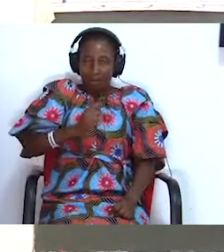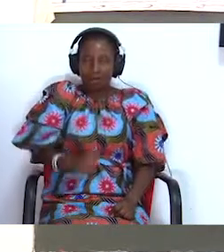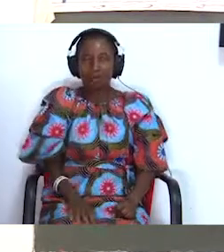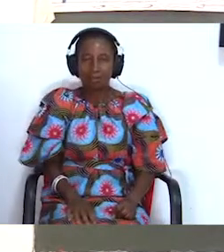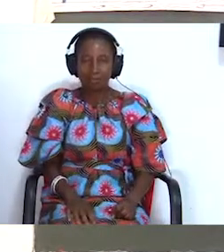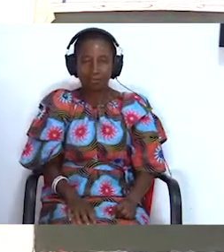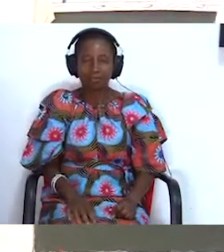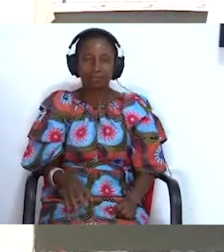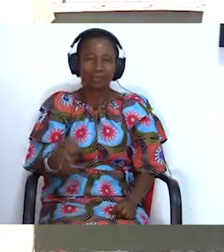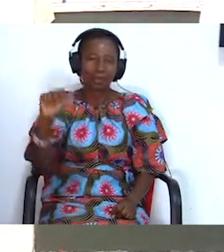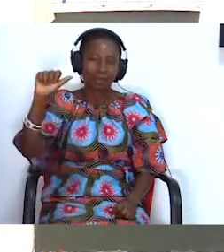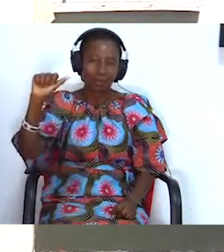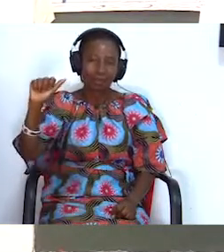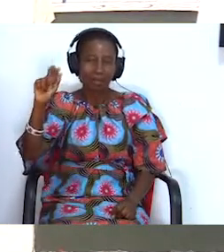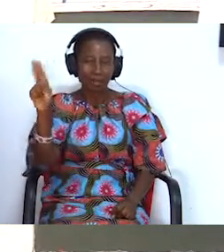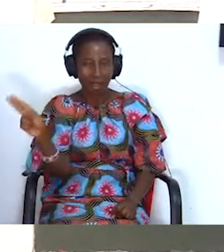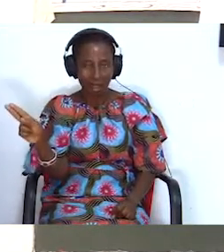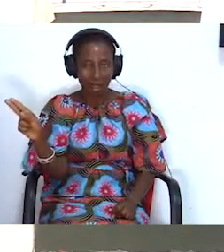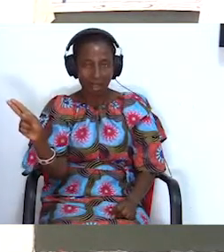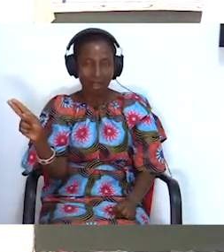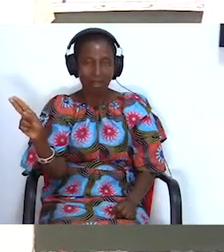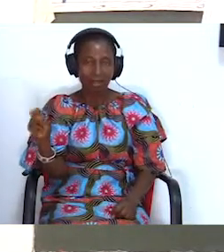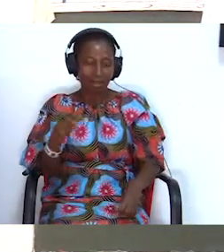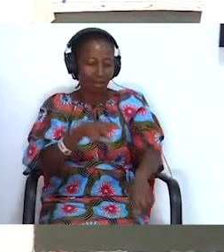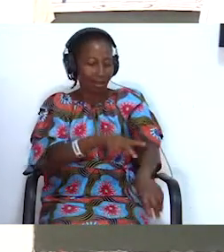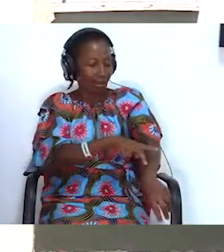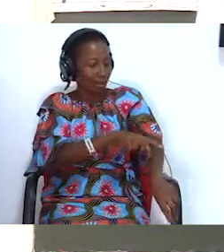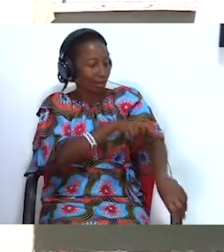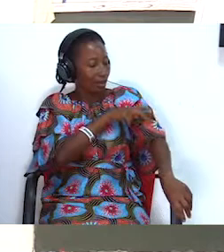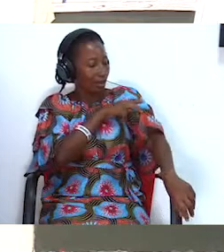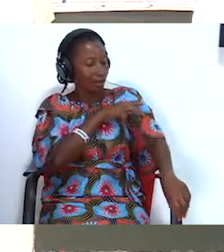hands on my arm, they're causing me alarm.